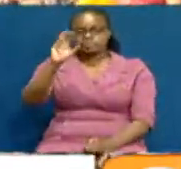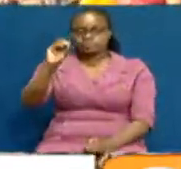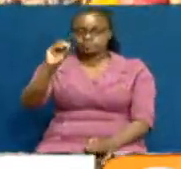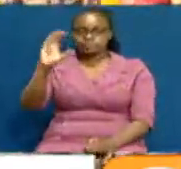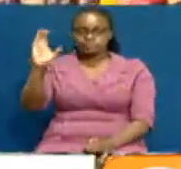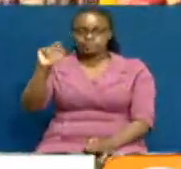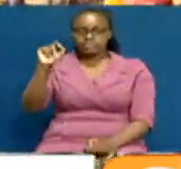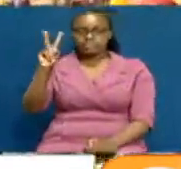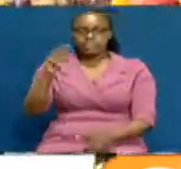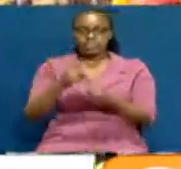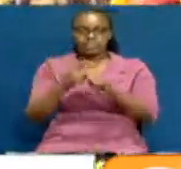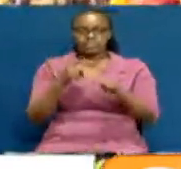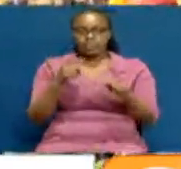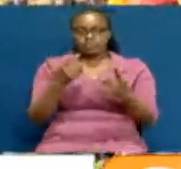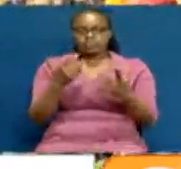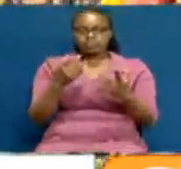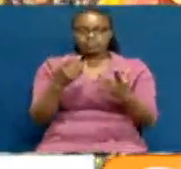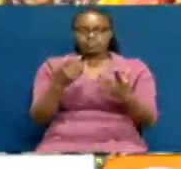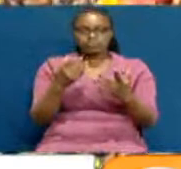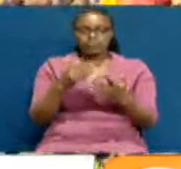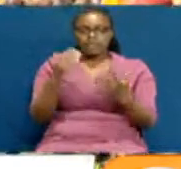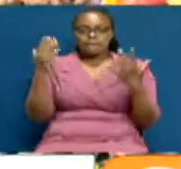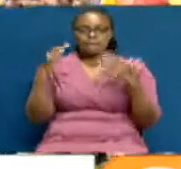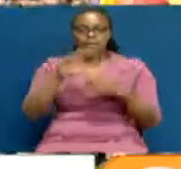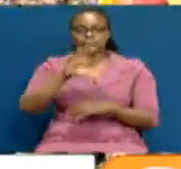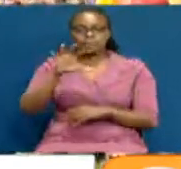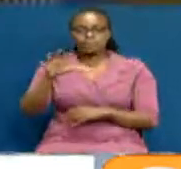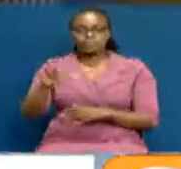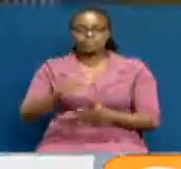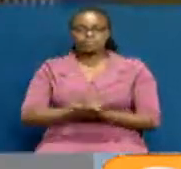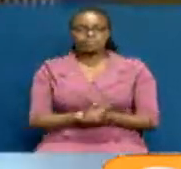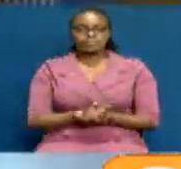TV, Maili Tatu Stadium, Meru County.